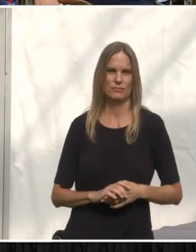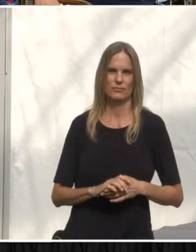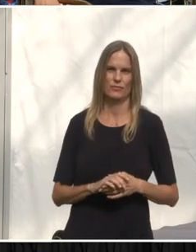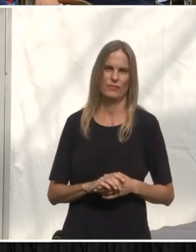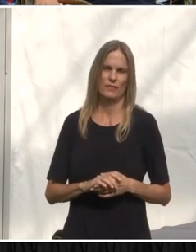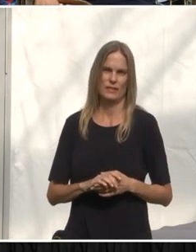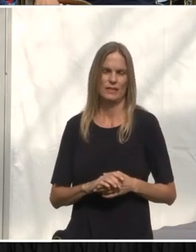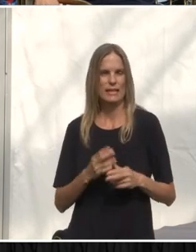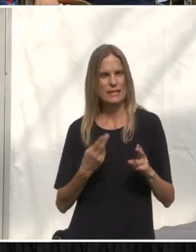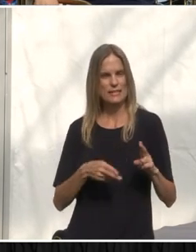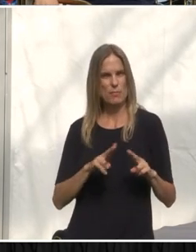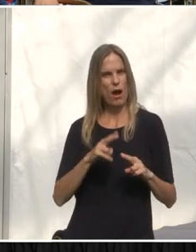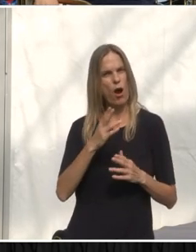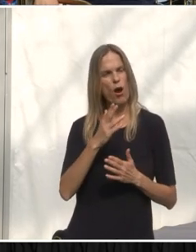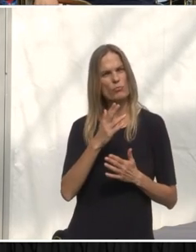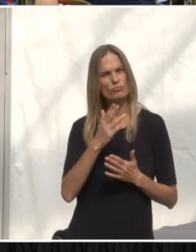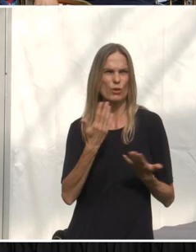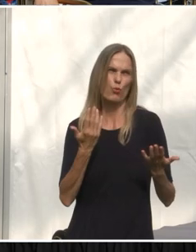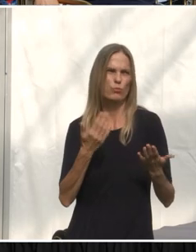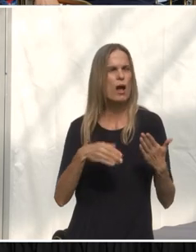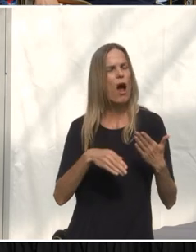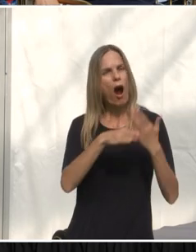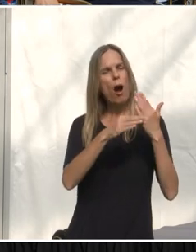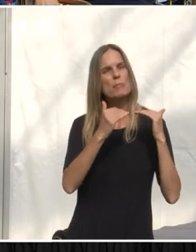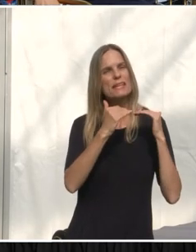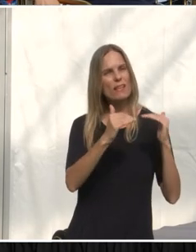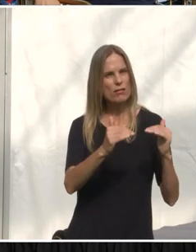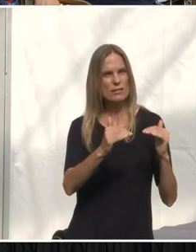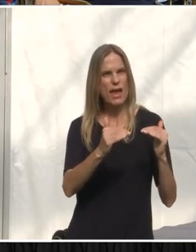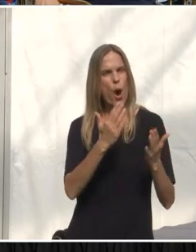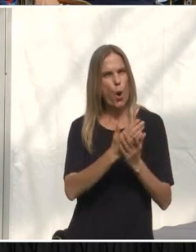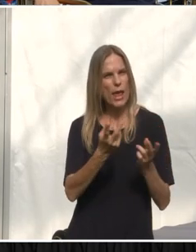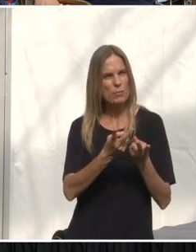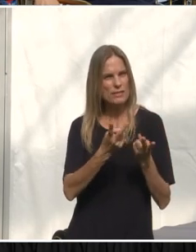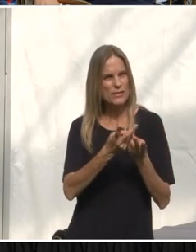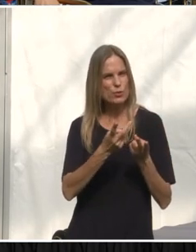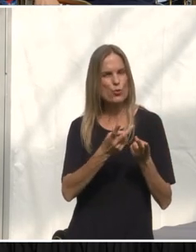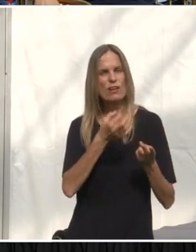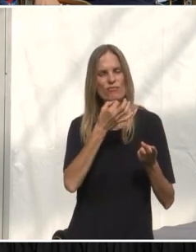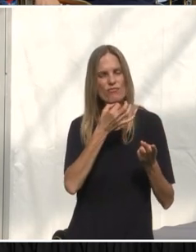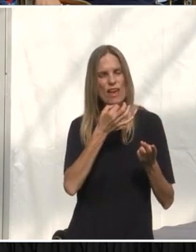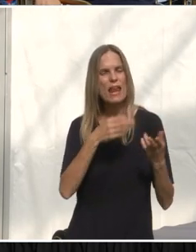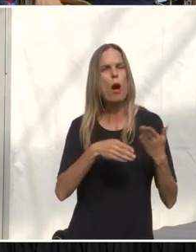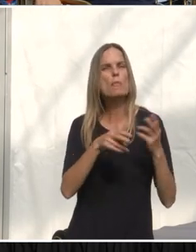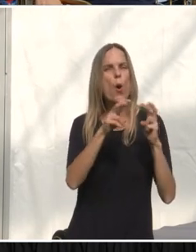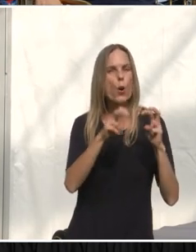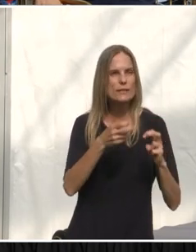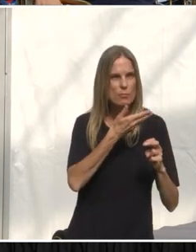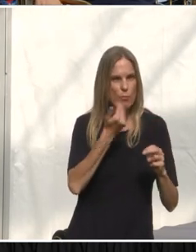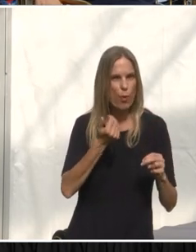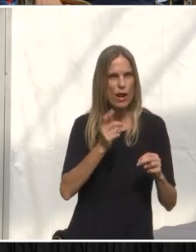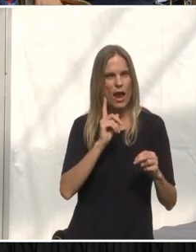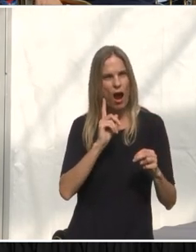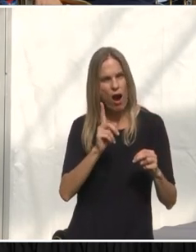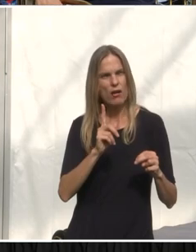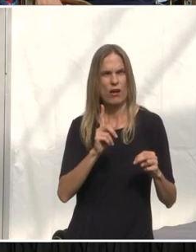there's a level of help where you're not really even seeking help or in the direct need of help. This is sort of